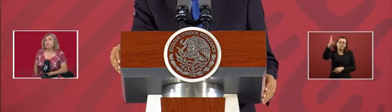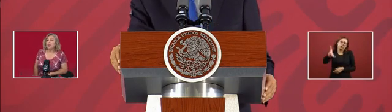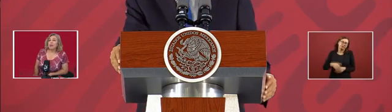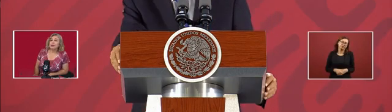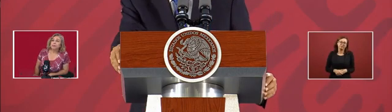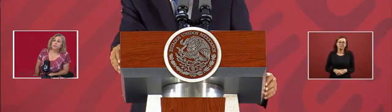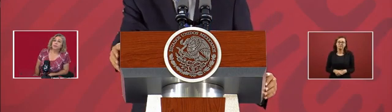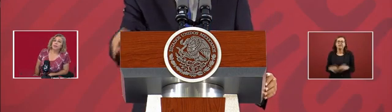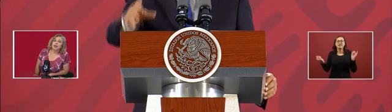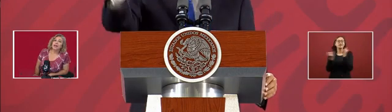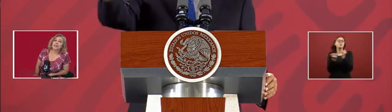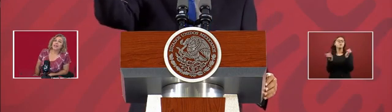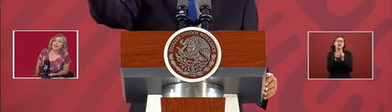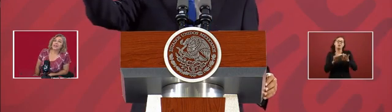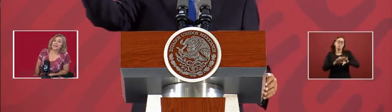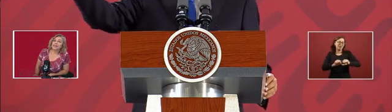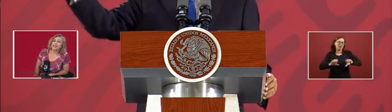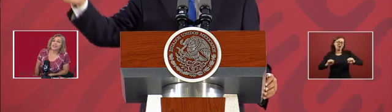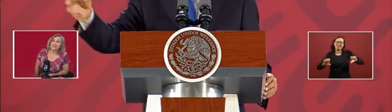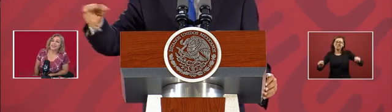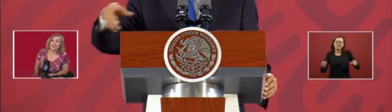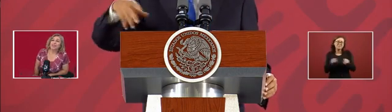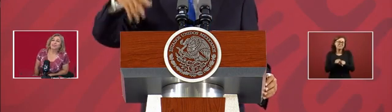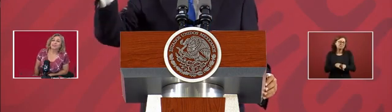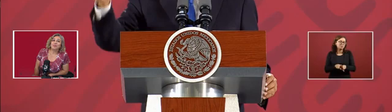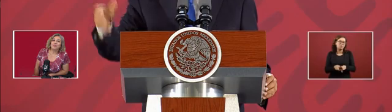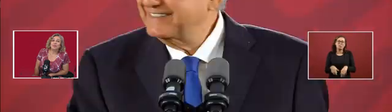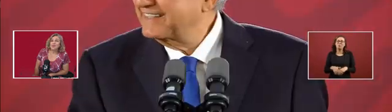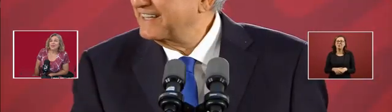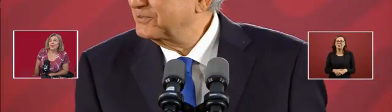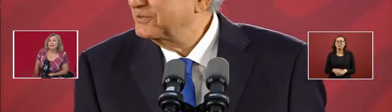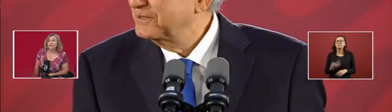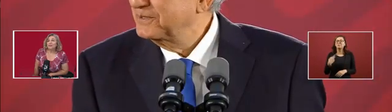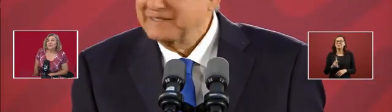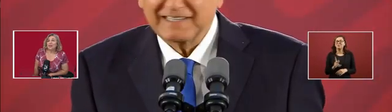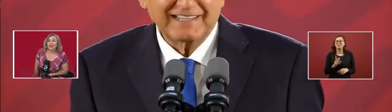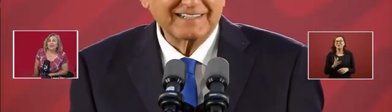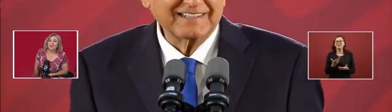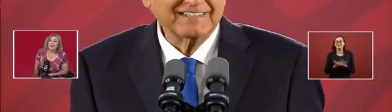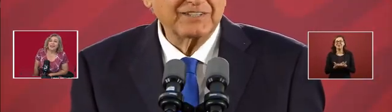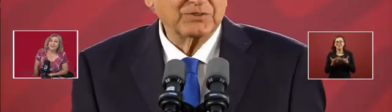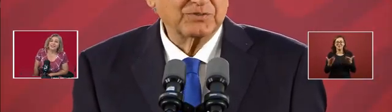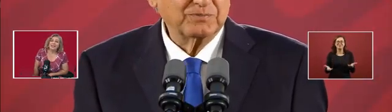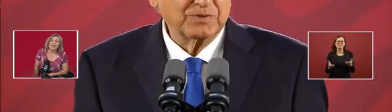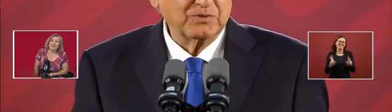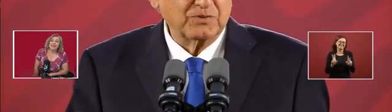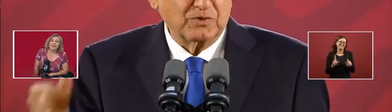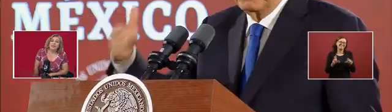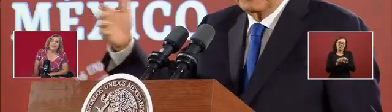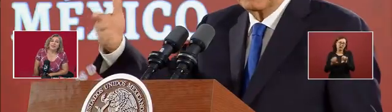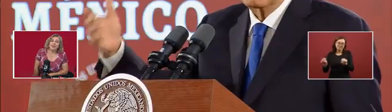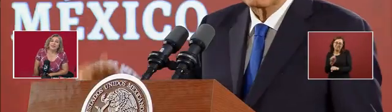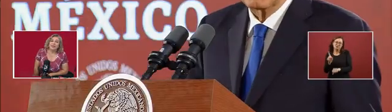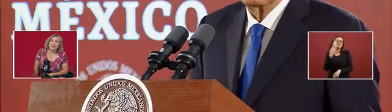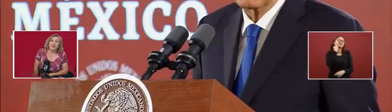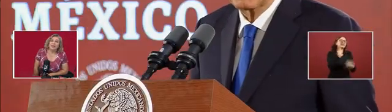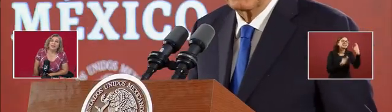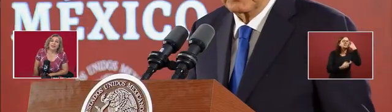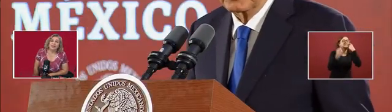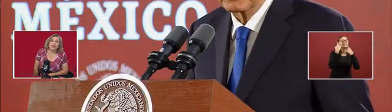eso. that. En mis Nobody giras, as I have been walking puedo through, ir al pueblo más I've been apartado to every area, rural Tamoy, areas in de